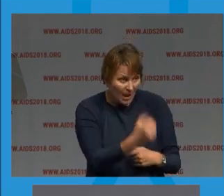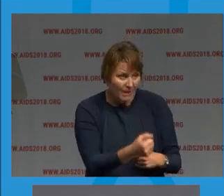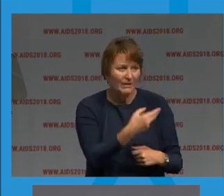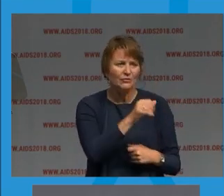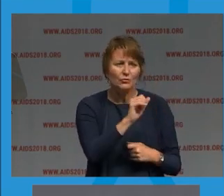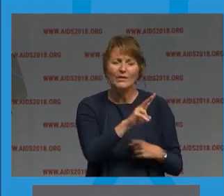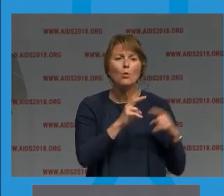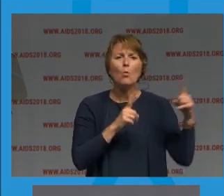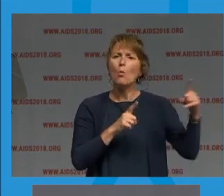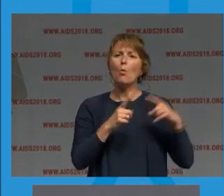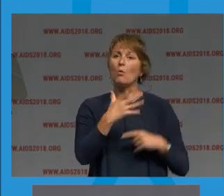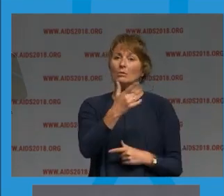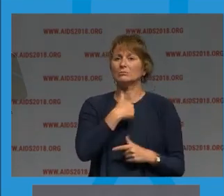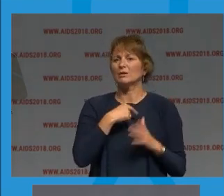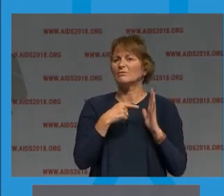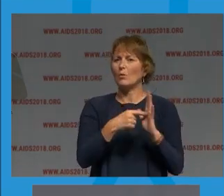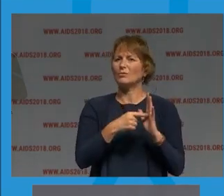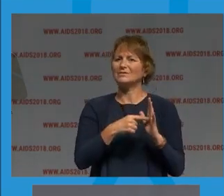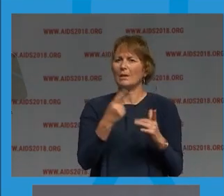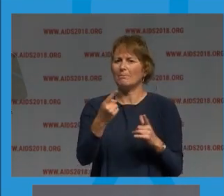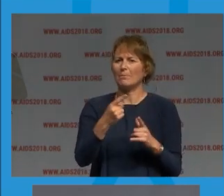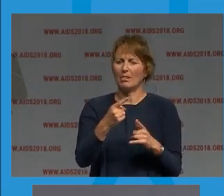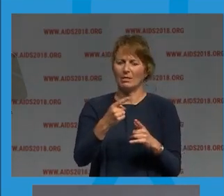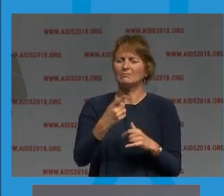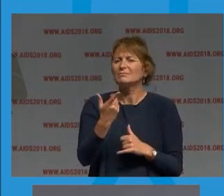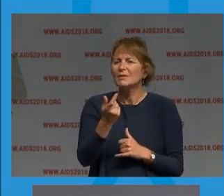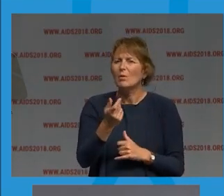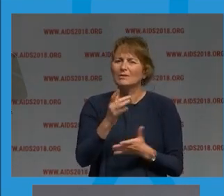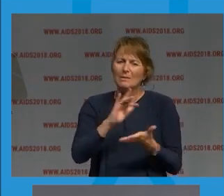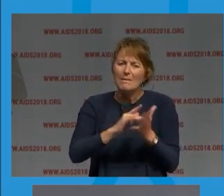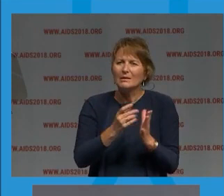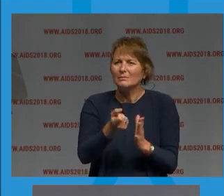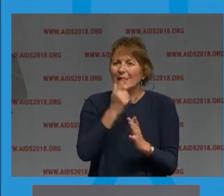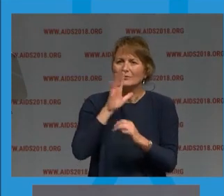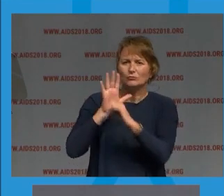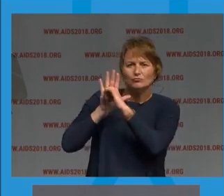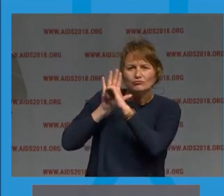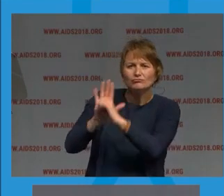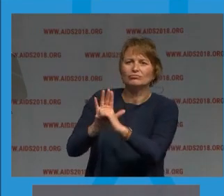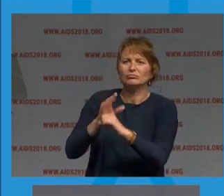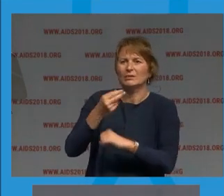and maintaining viral load suppression at the end of HIV care continuum.